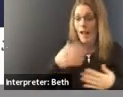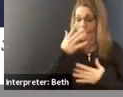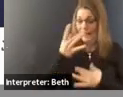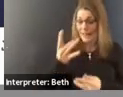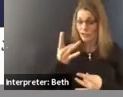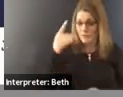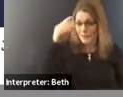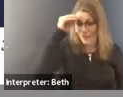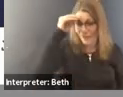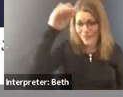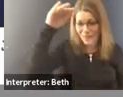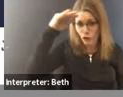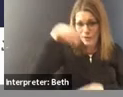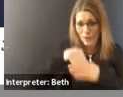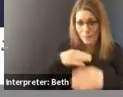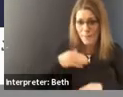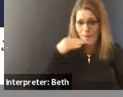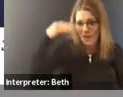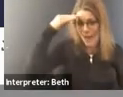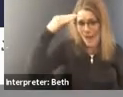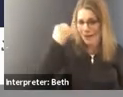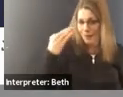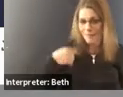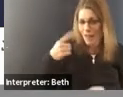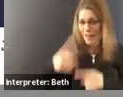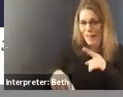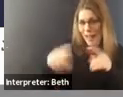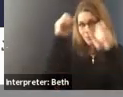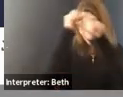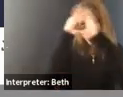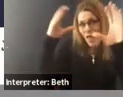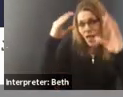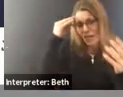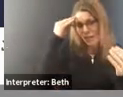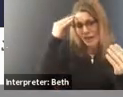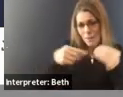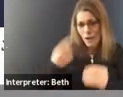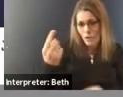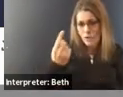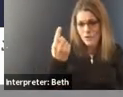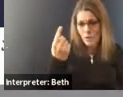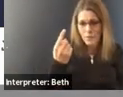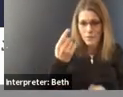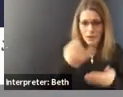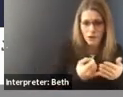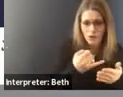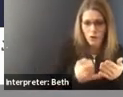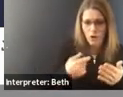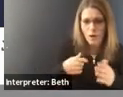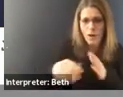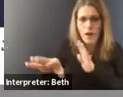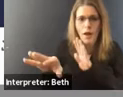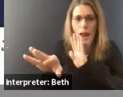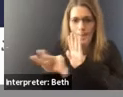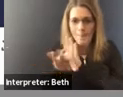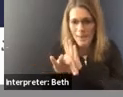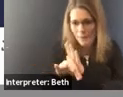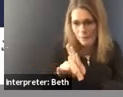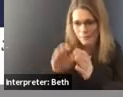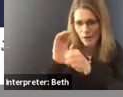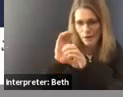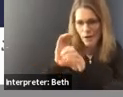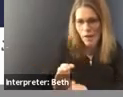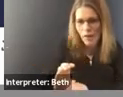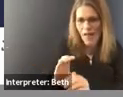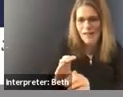If I can't think of something to draw, I pick sort of a classic muscle car and make it a flying speeder. So